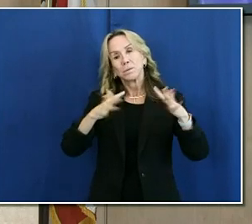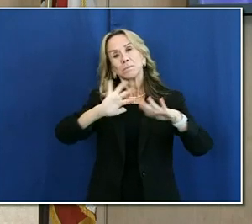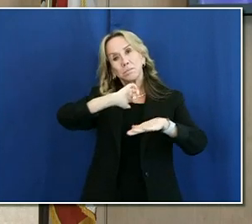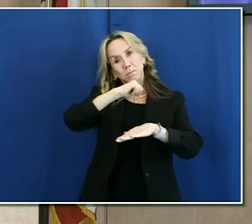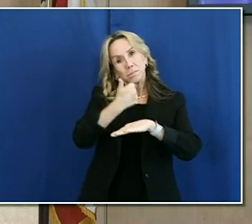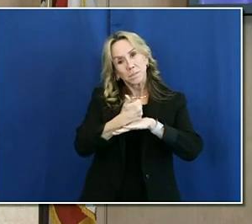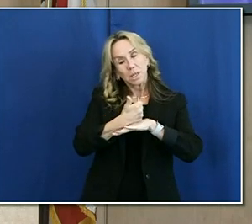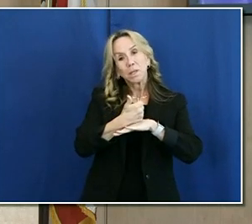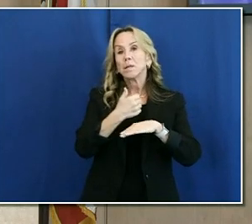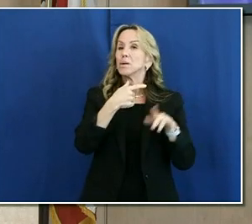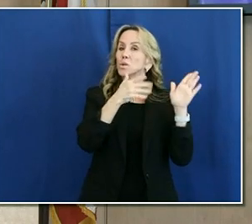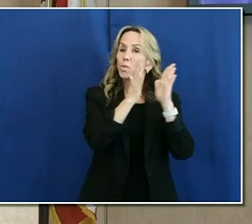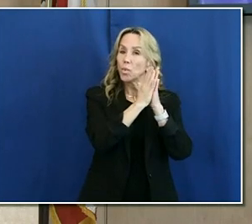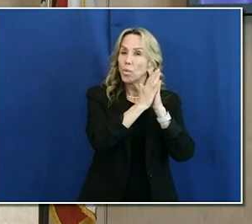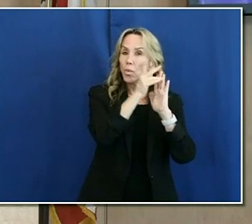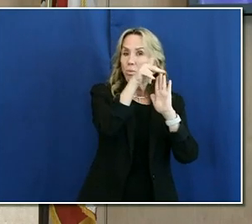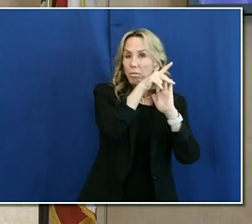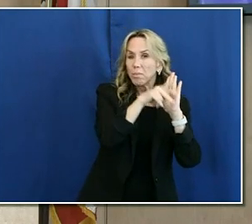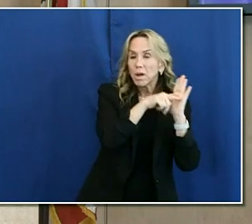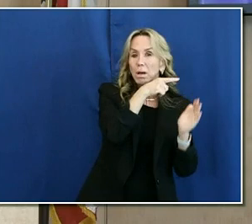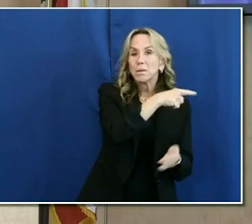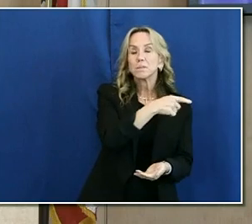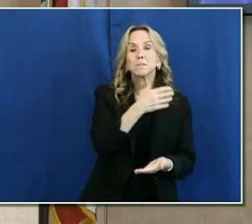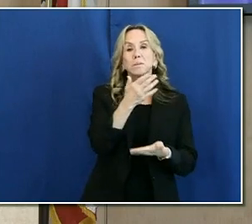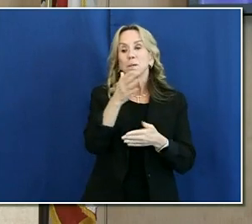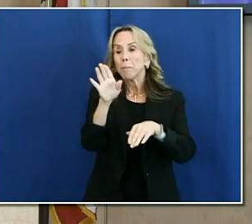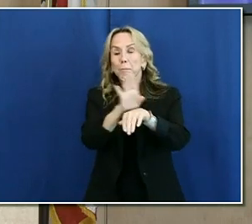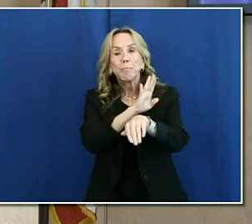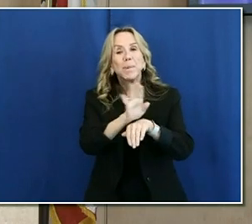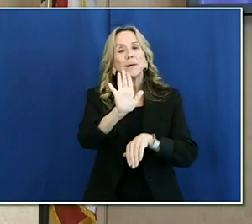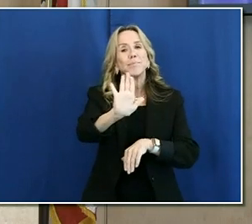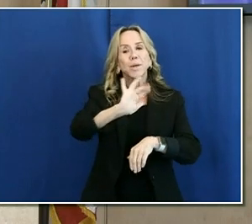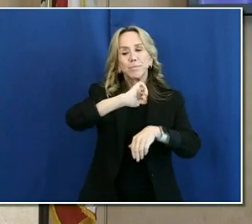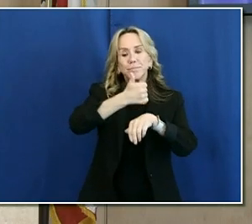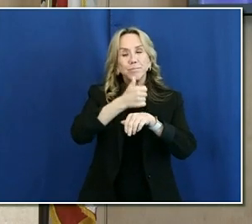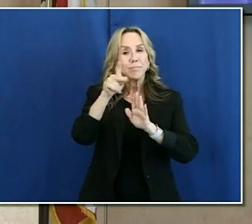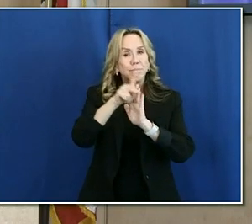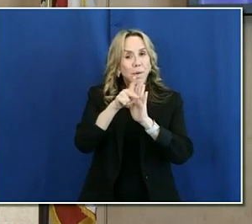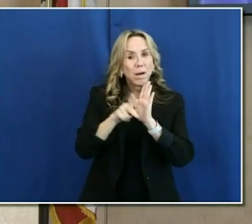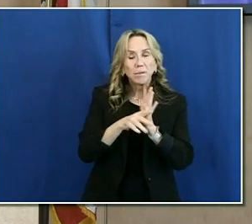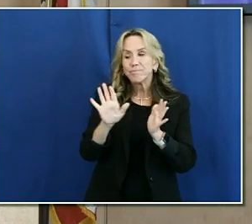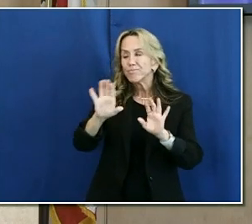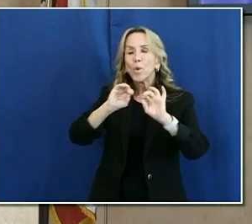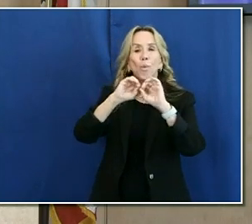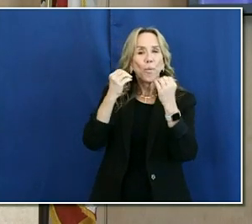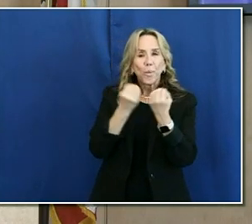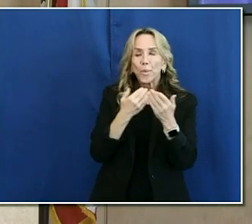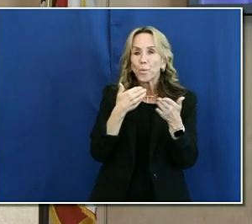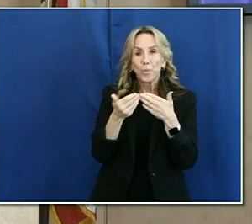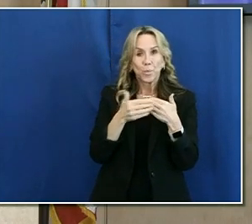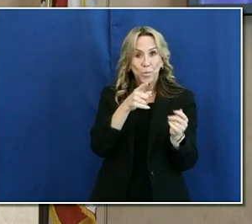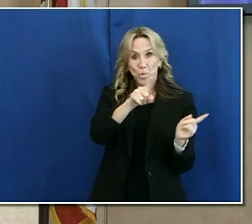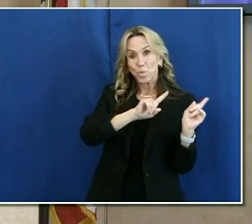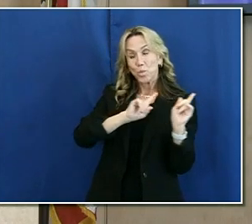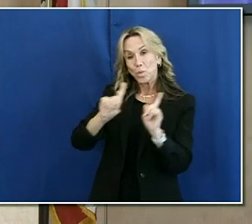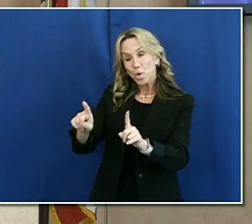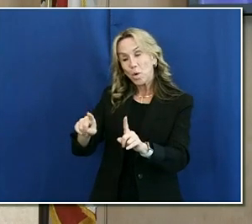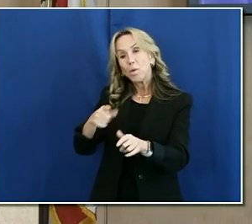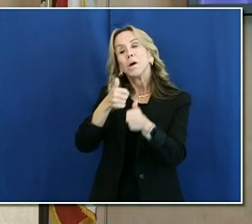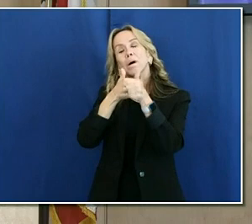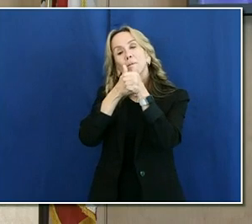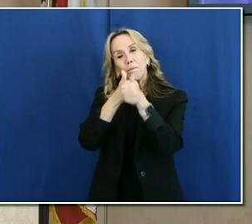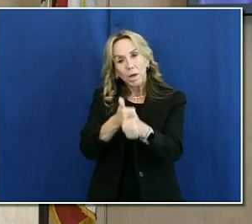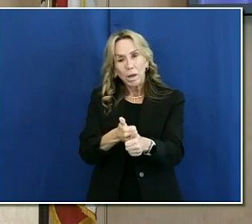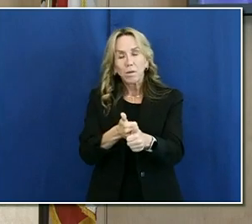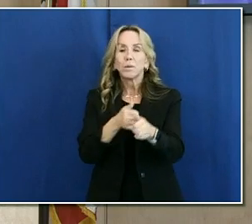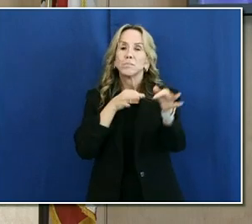by the schools themselves, by the places of business or other organizations that you're interacting with. Really, you need to follow